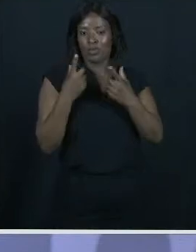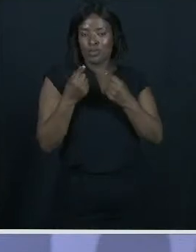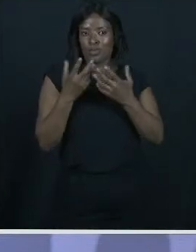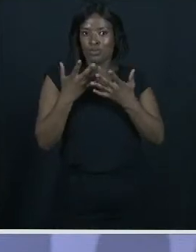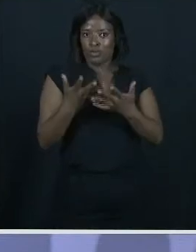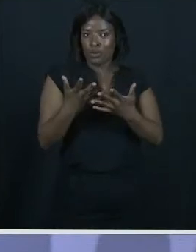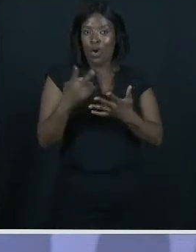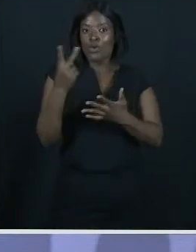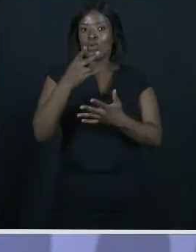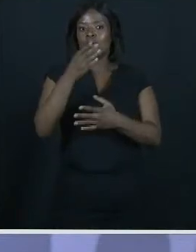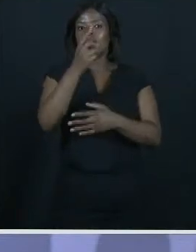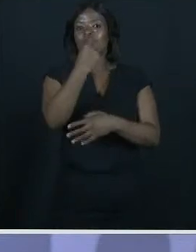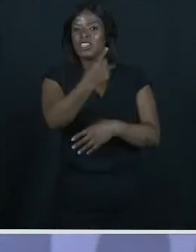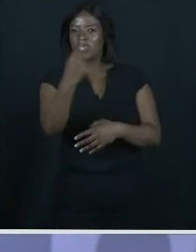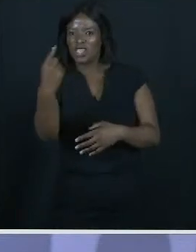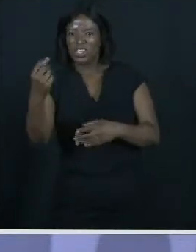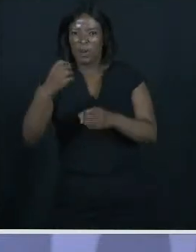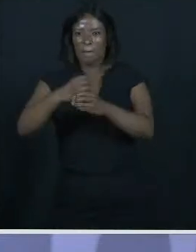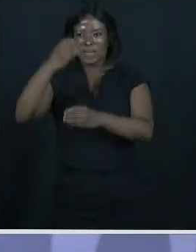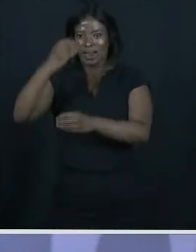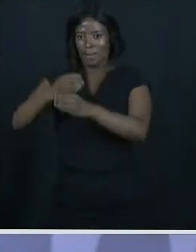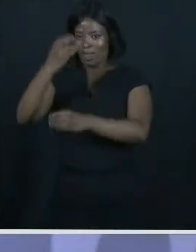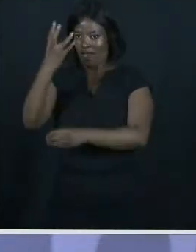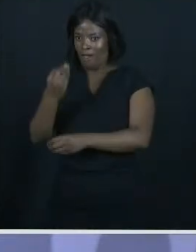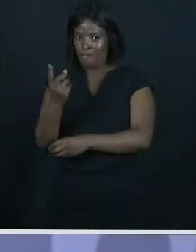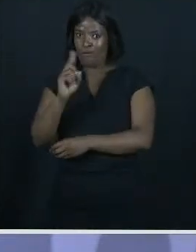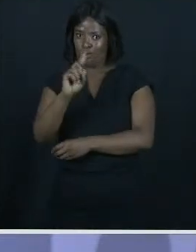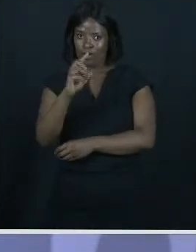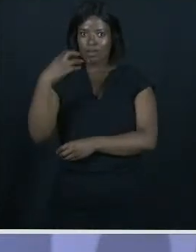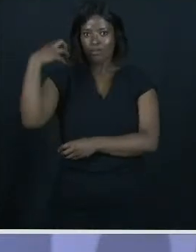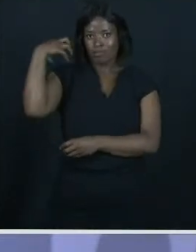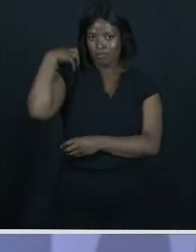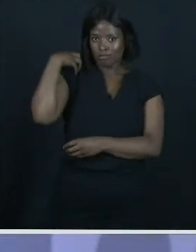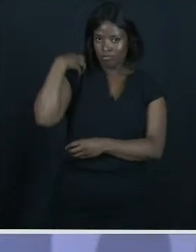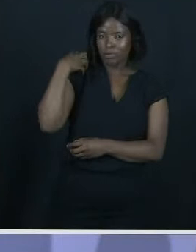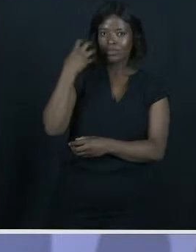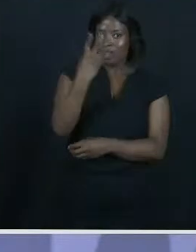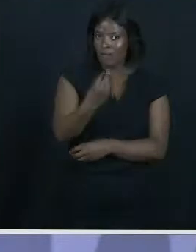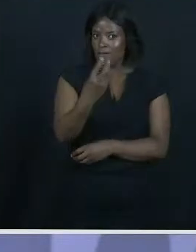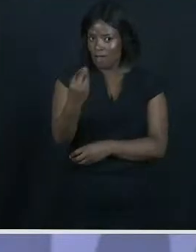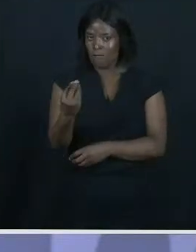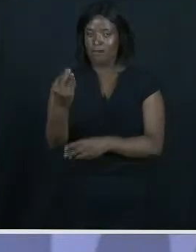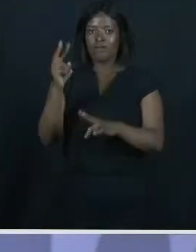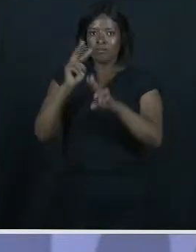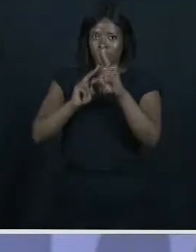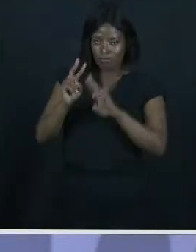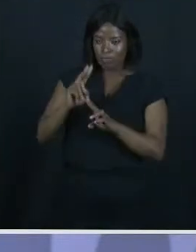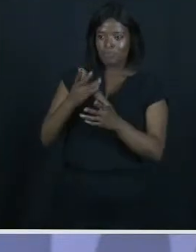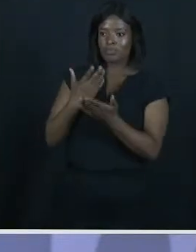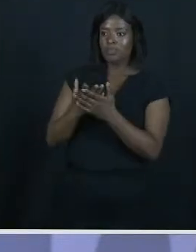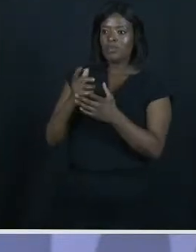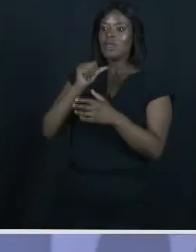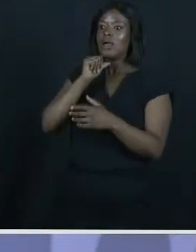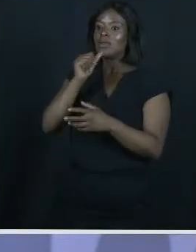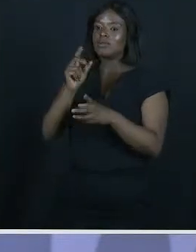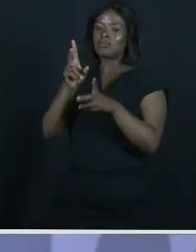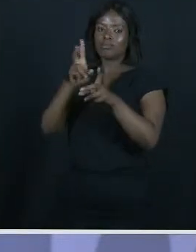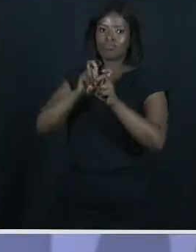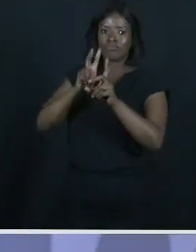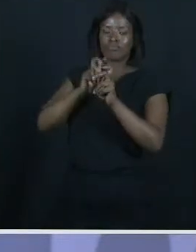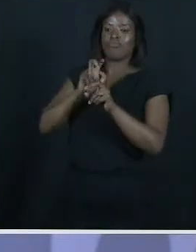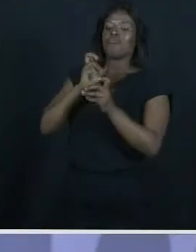will be ministers in some of these pillars and high-ranking government officials who will be able to answer the questions that you